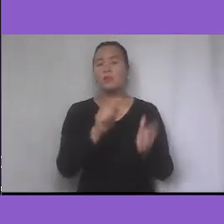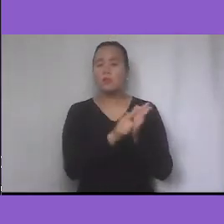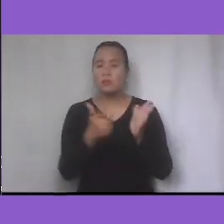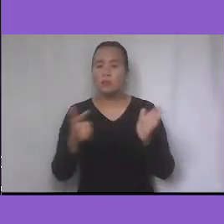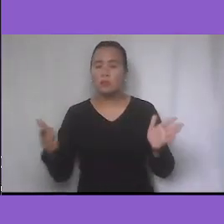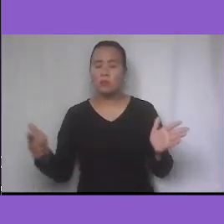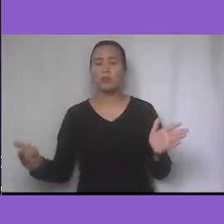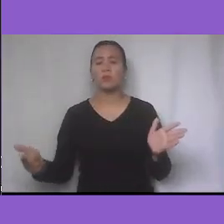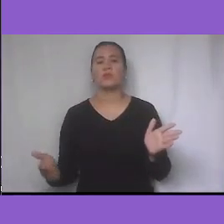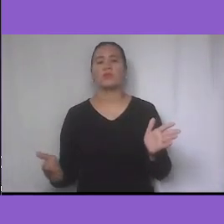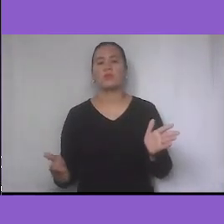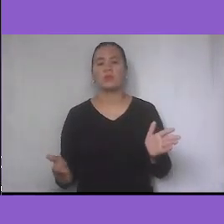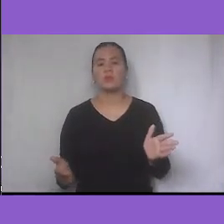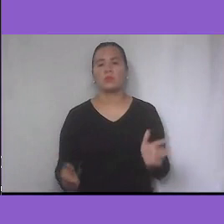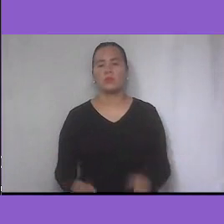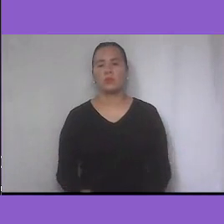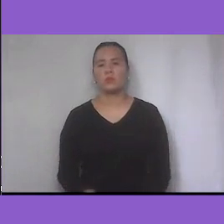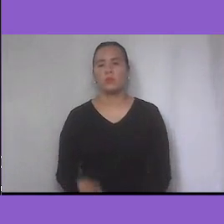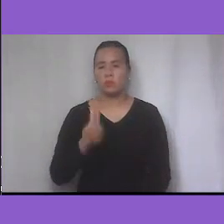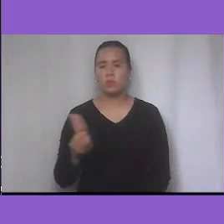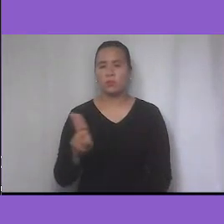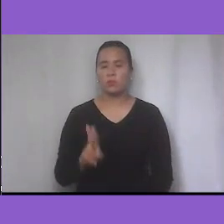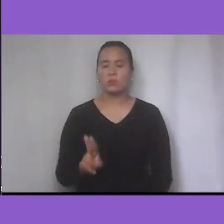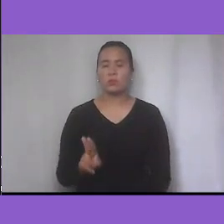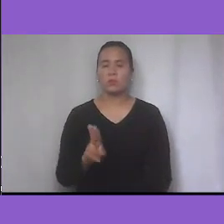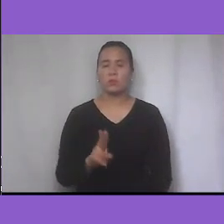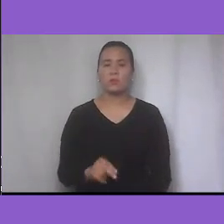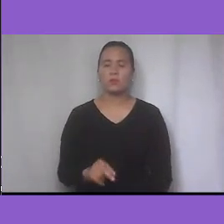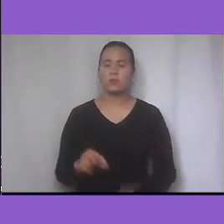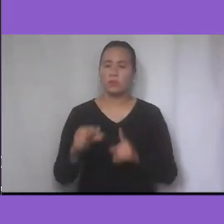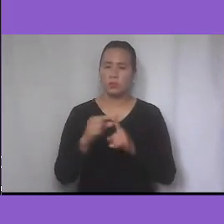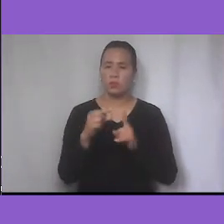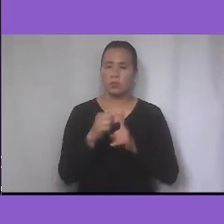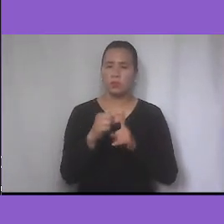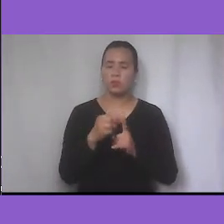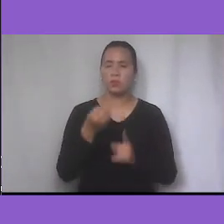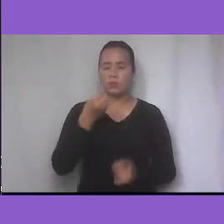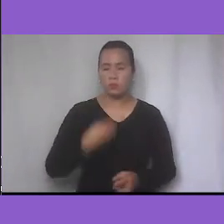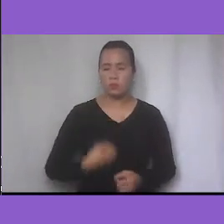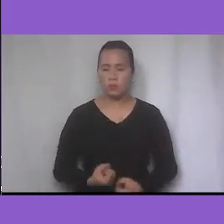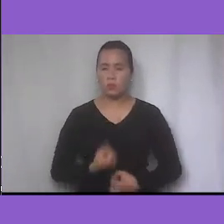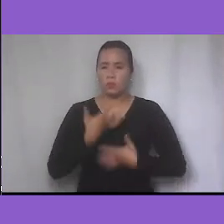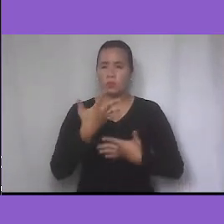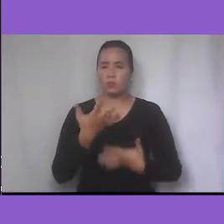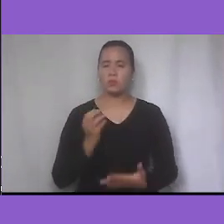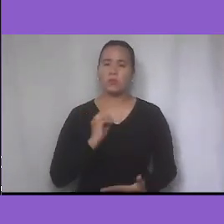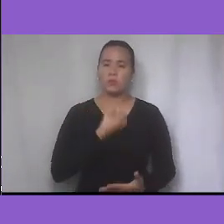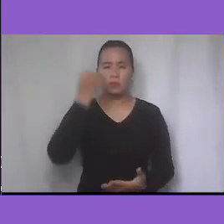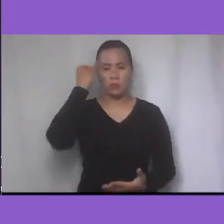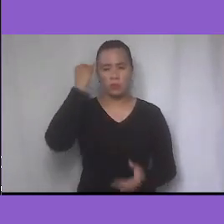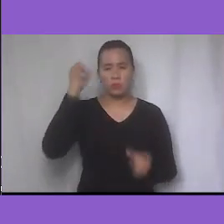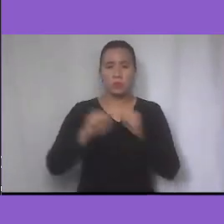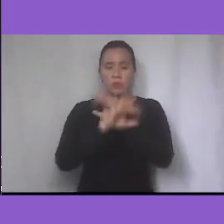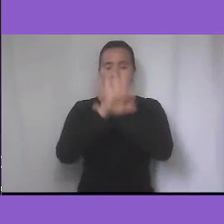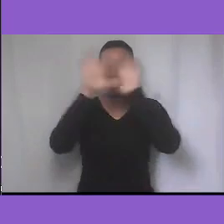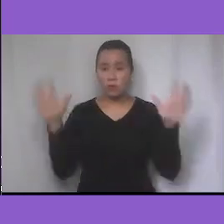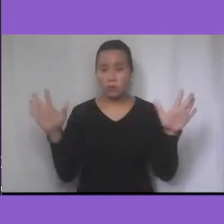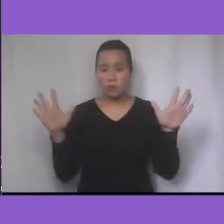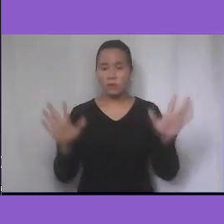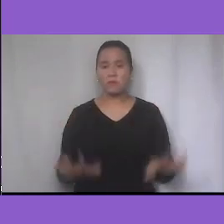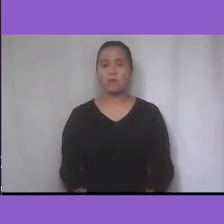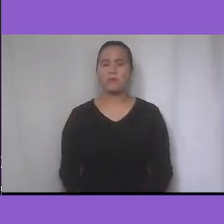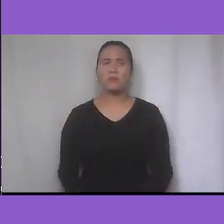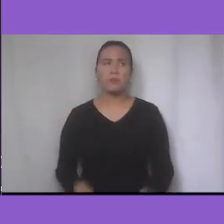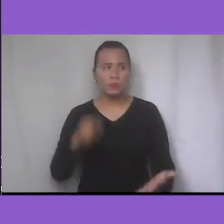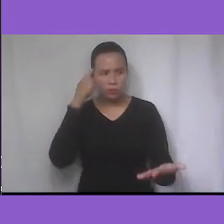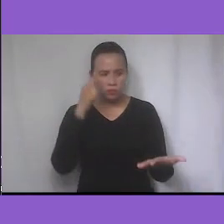to express our ideas clearly. So we can play games that will help us identify things in our world. Identify